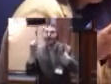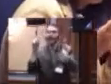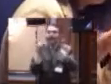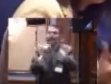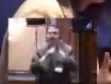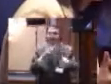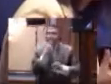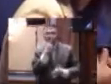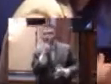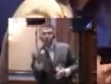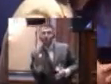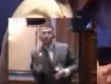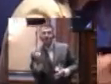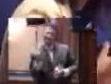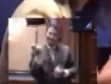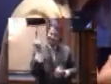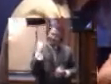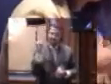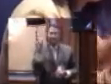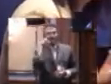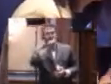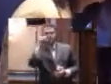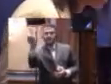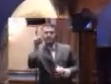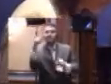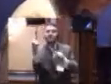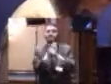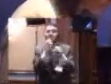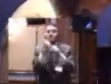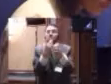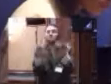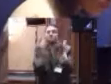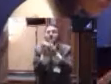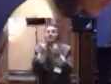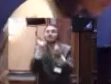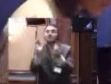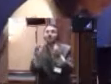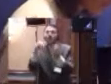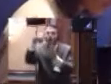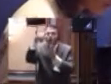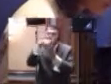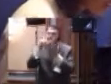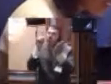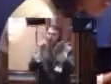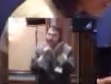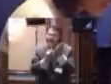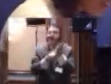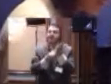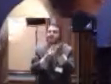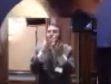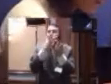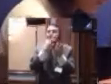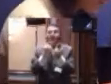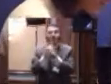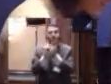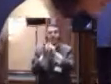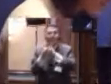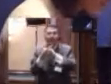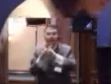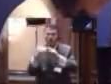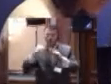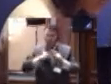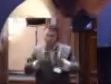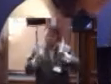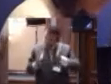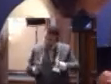of inclusive, sustainable, and redistributive economic growth. Again, that needs